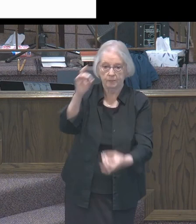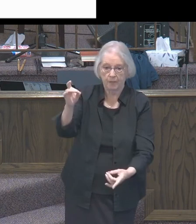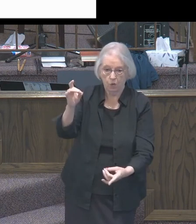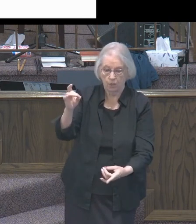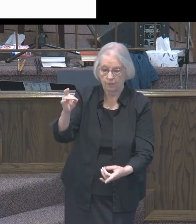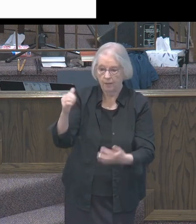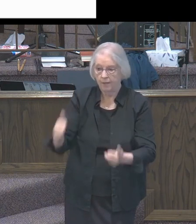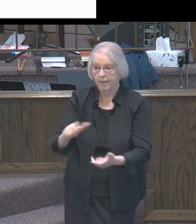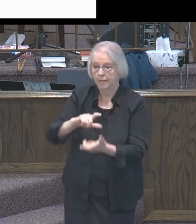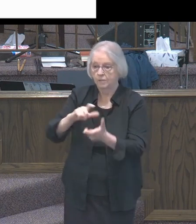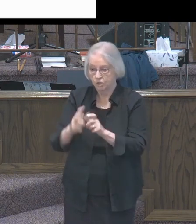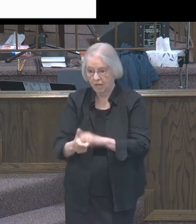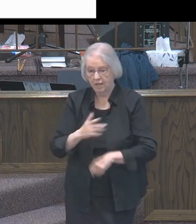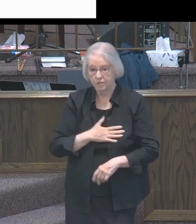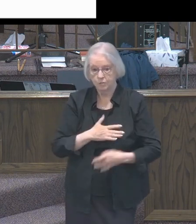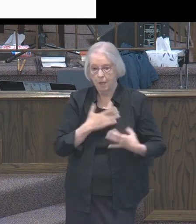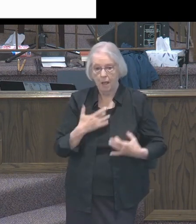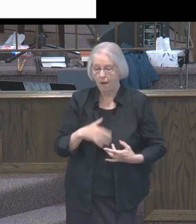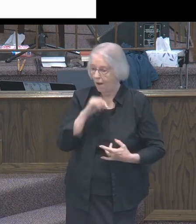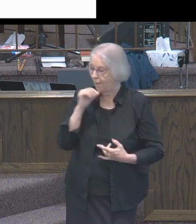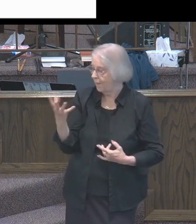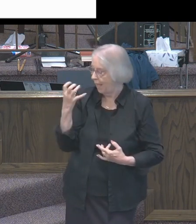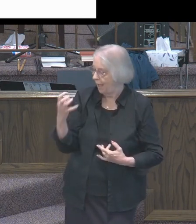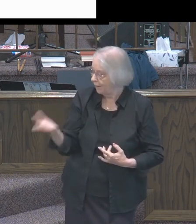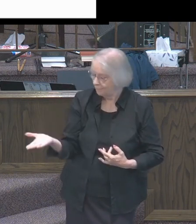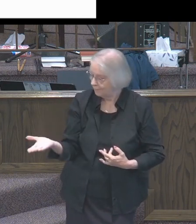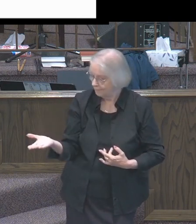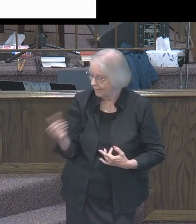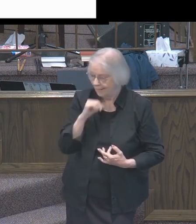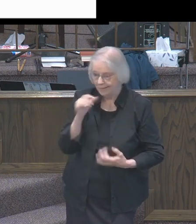You know what the words are. May I be like you.